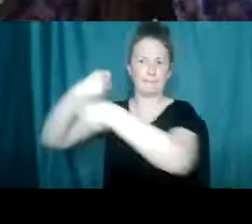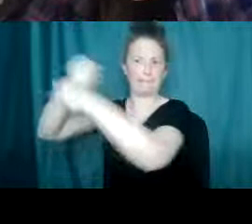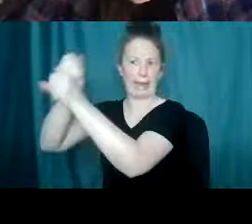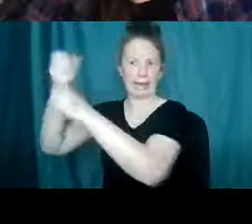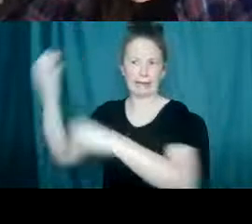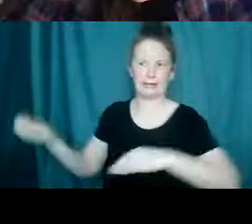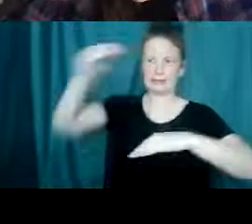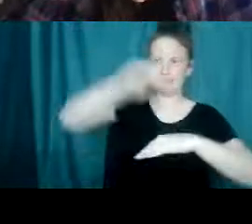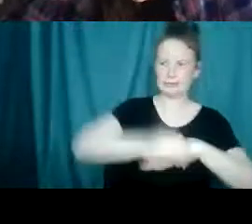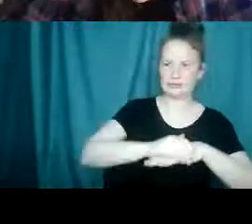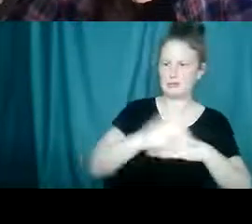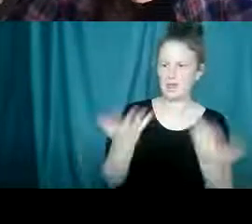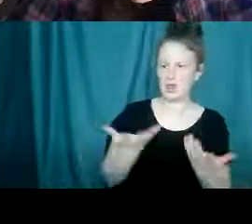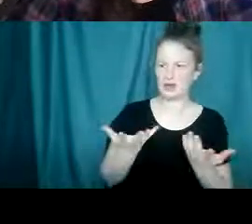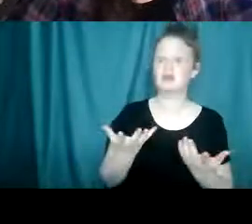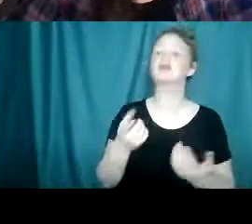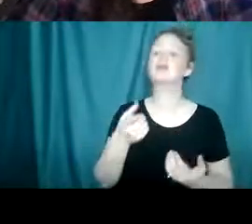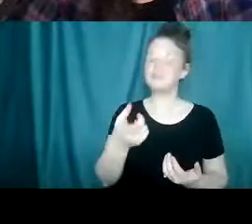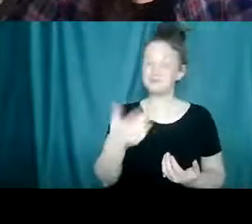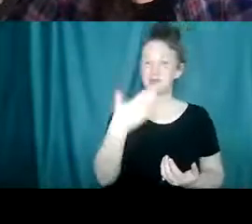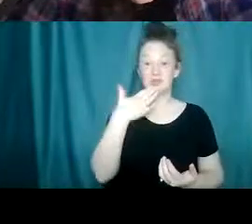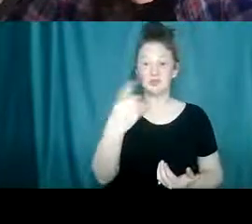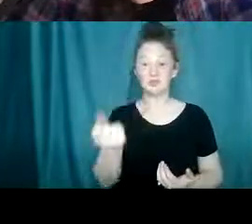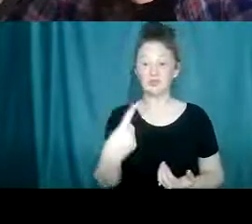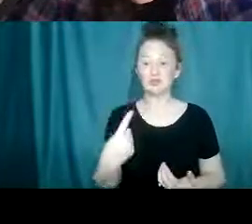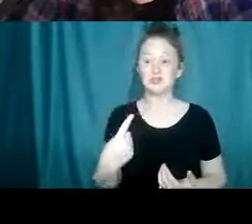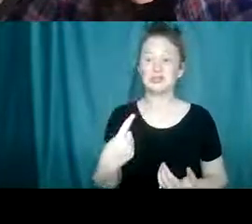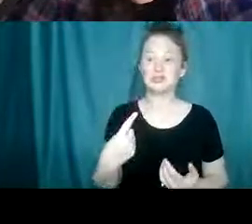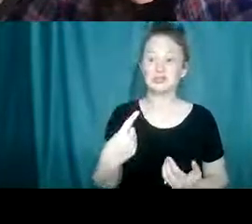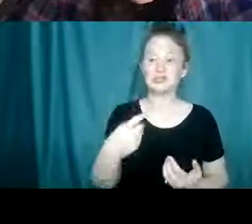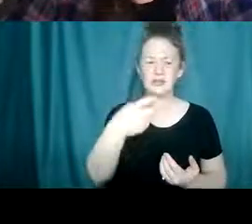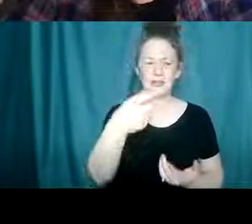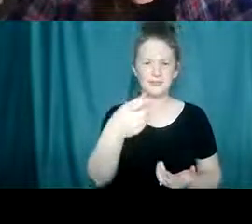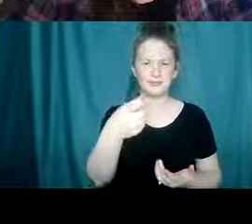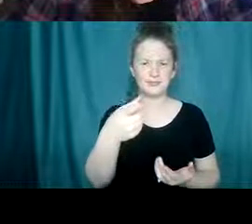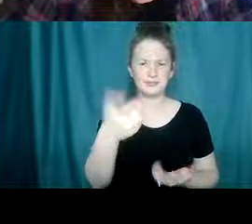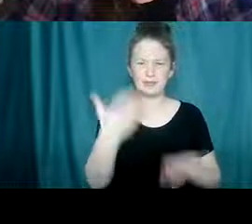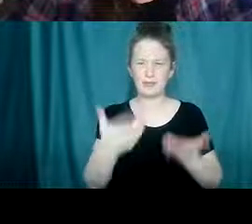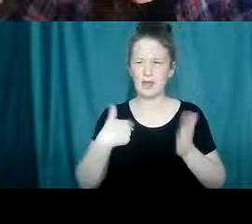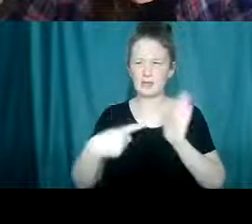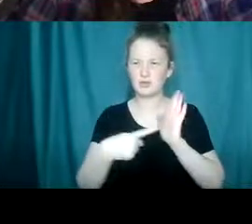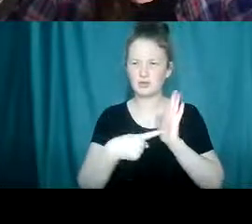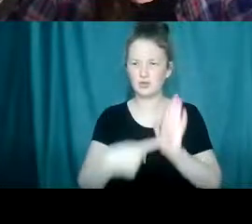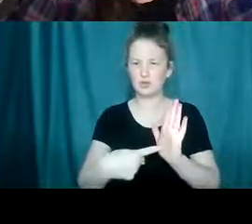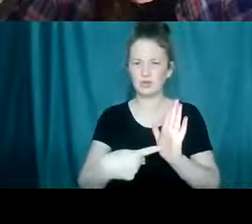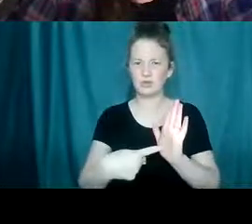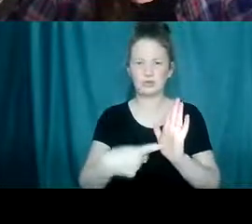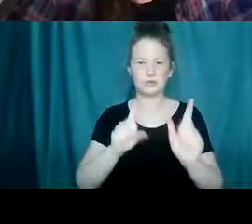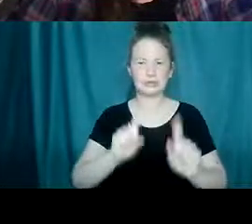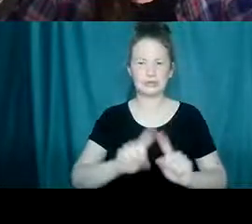cap? Yeah, so maybe it's easier to show you